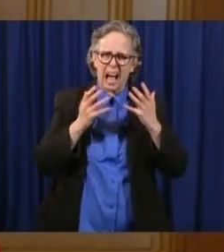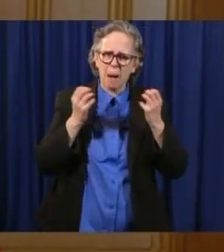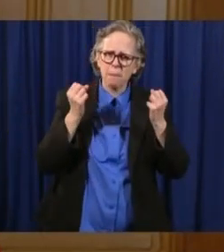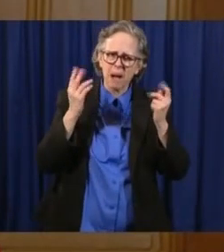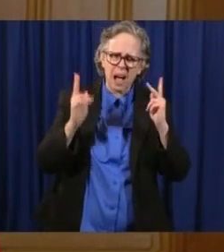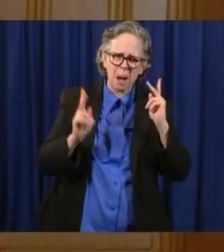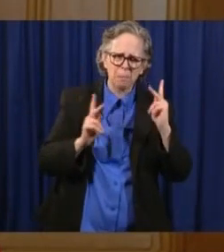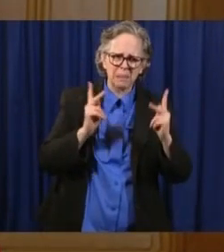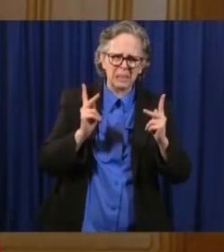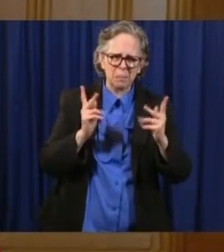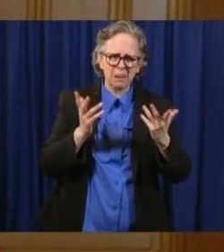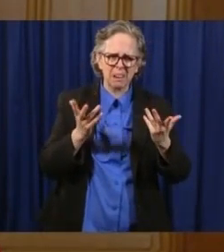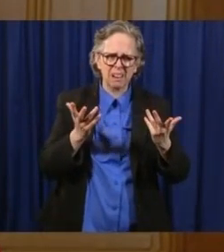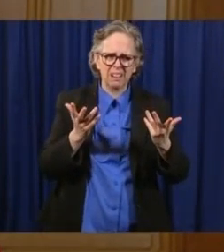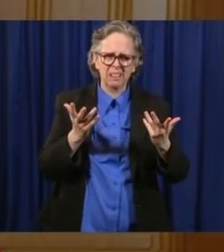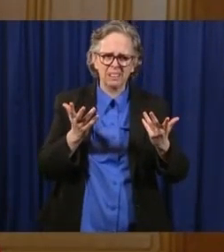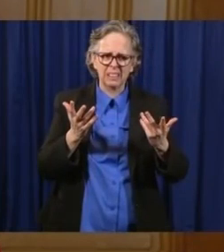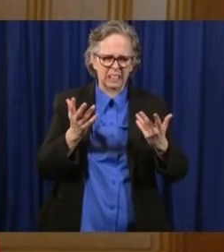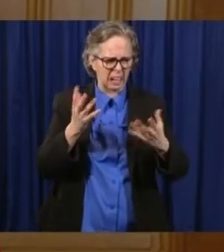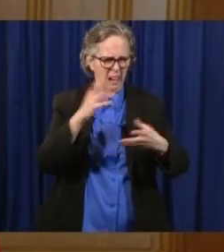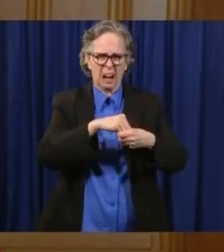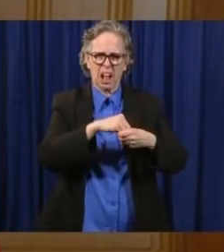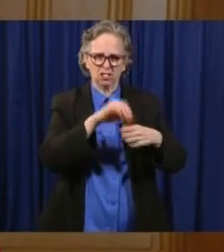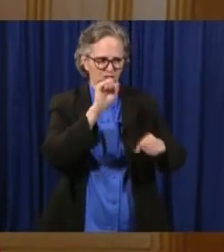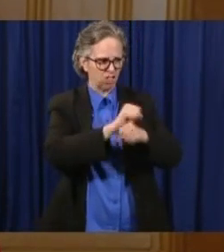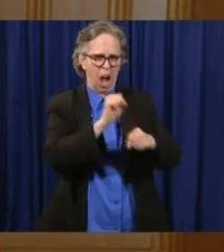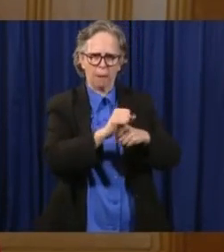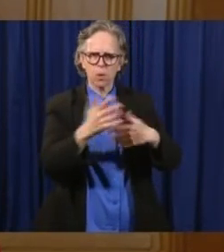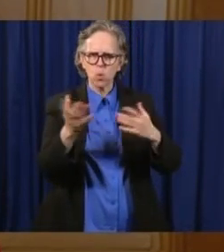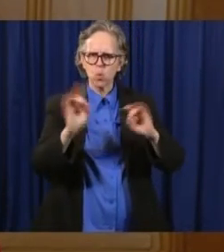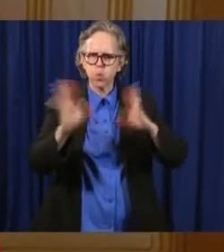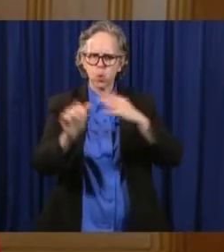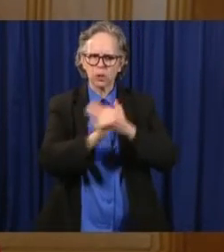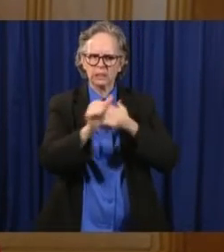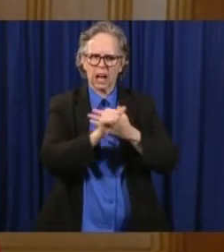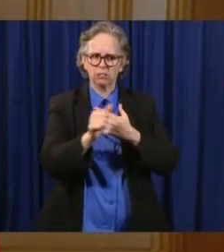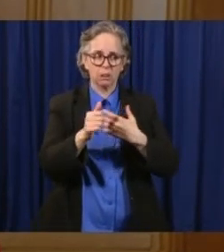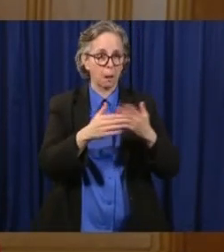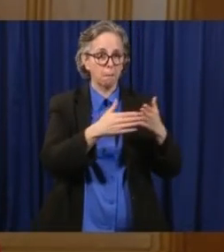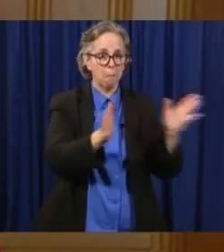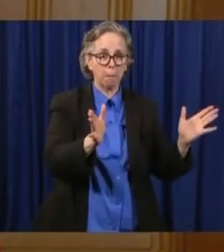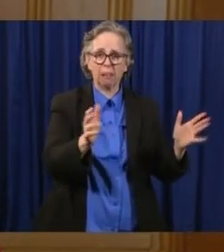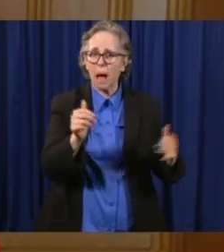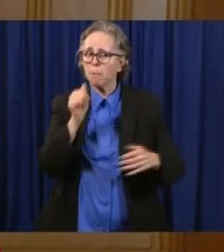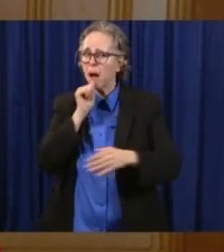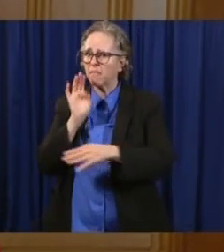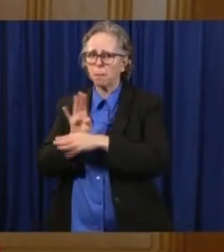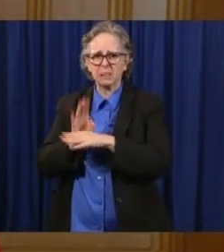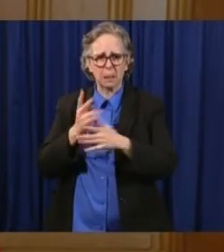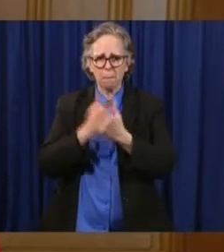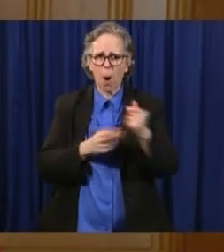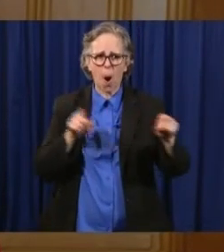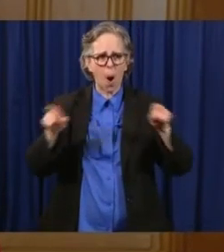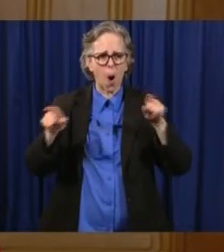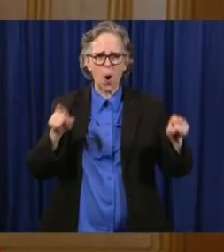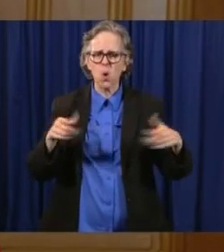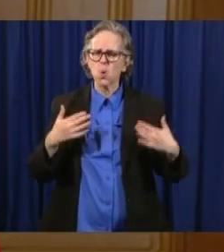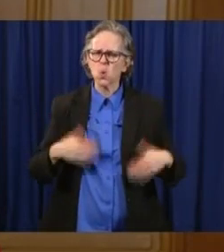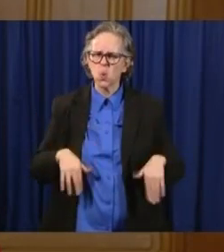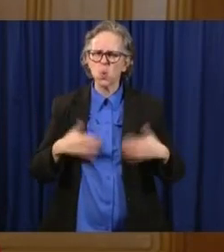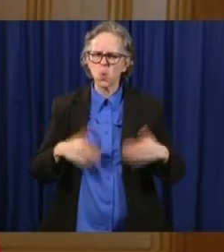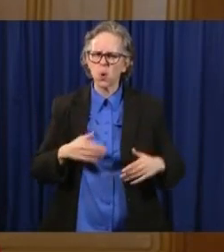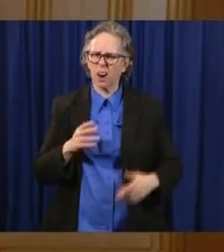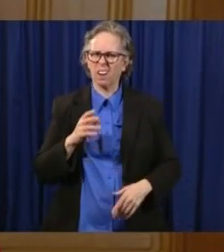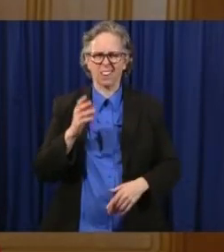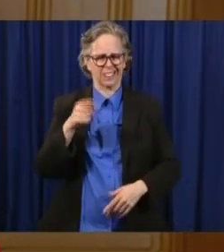public sector and in the private sector. These are certainly unusual times. The person